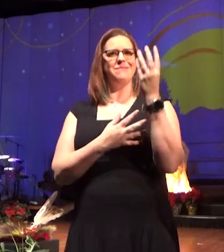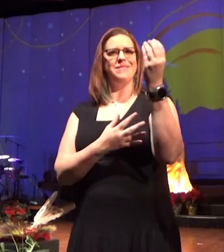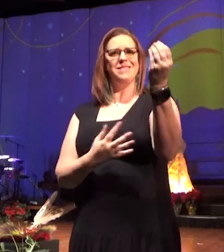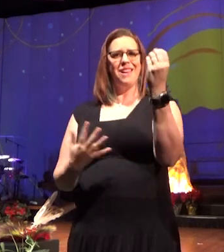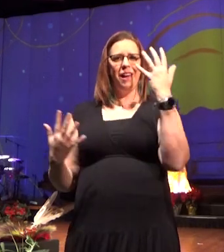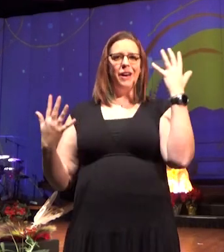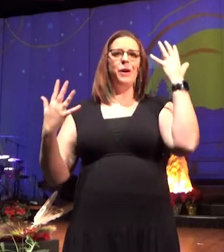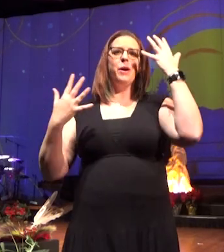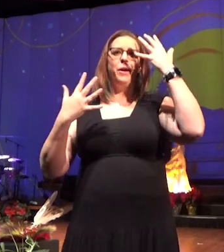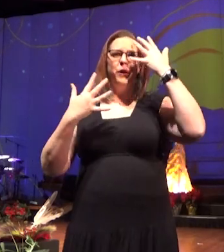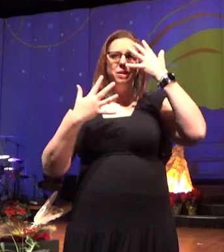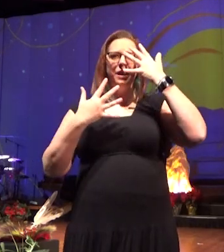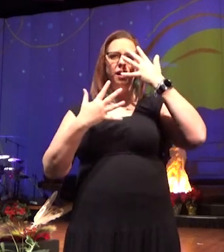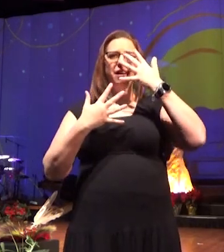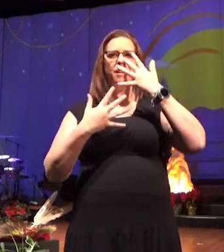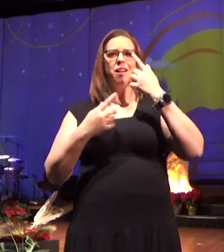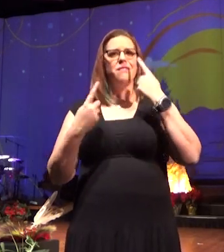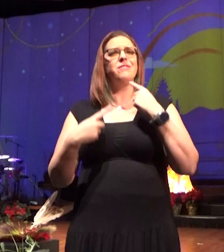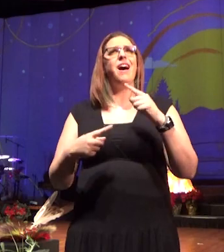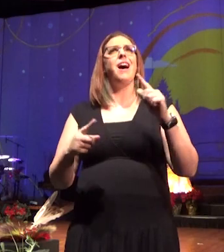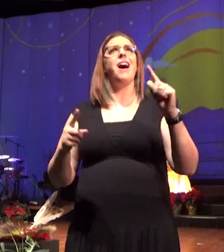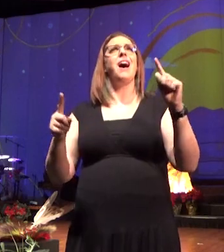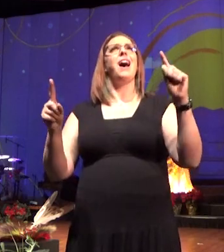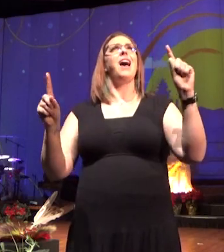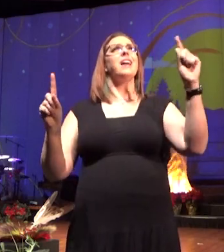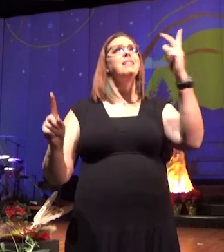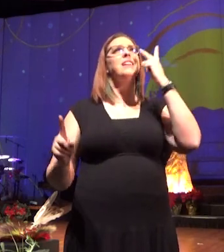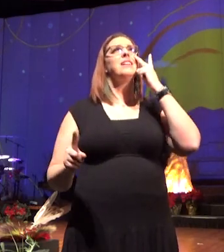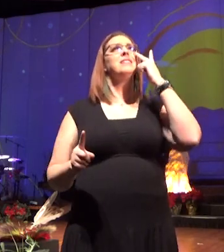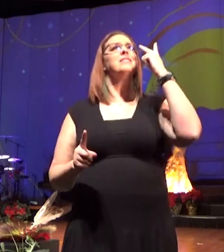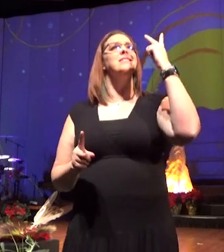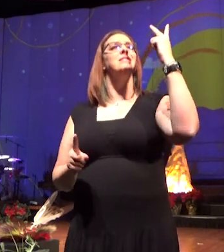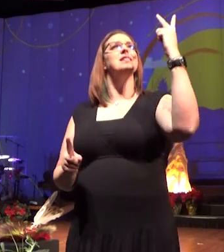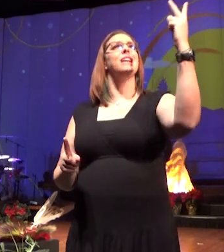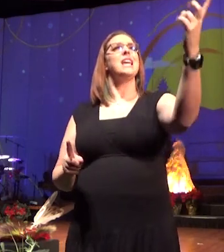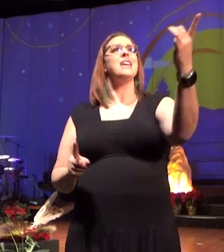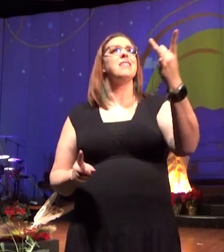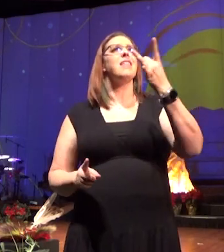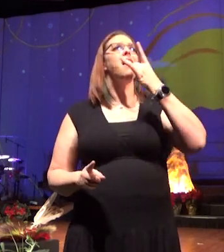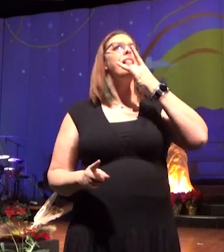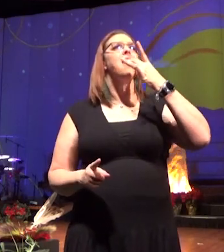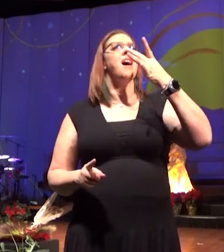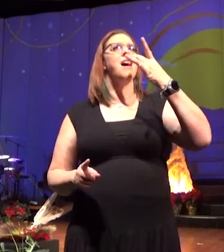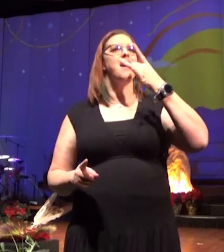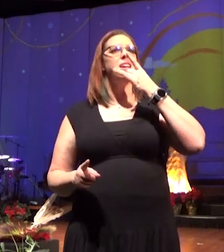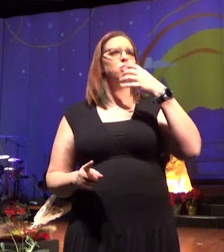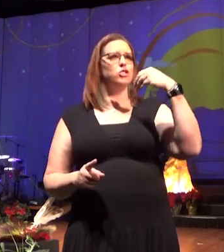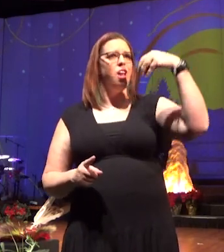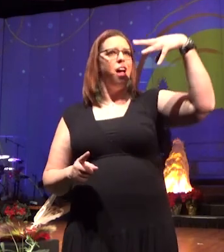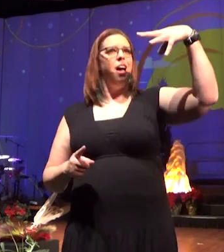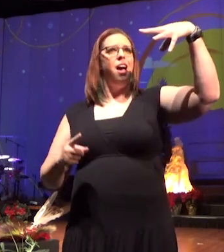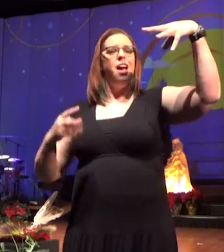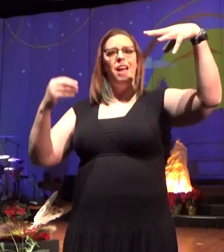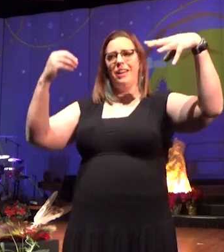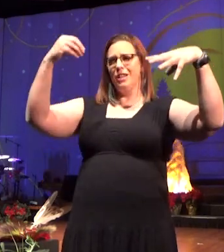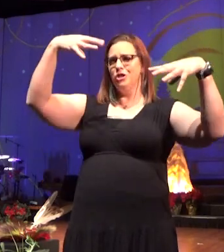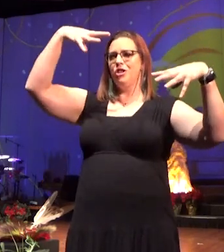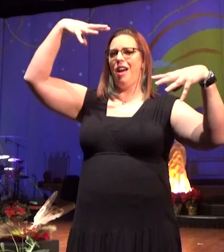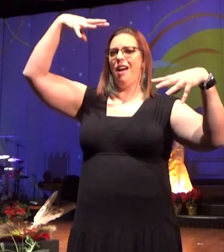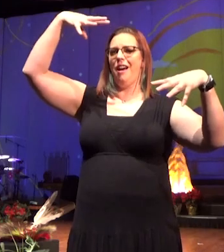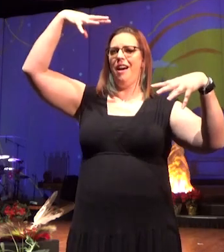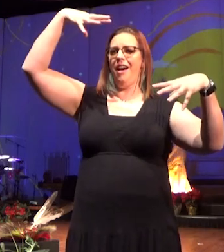the dark, I finally see the light now, and it's shining on